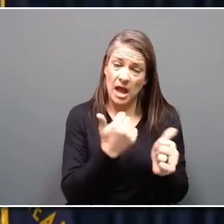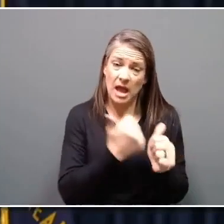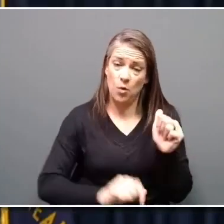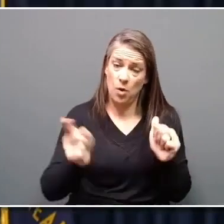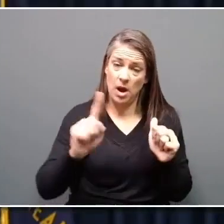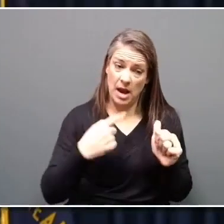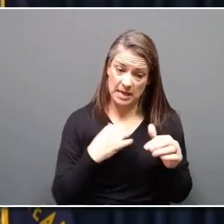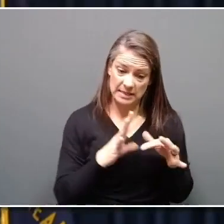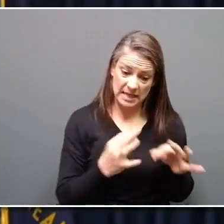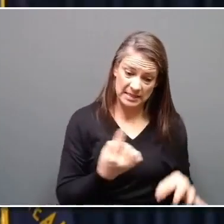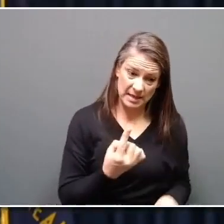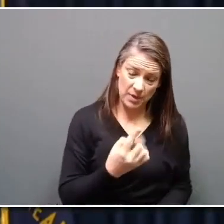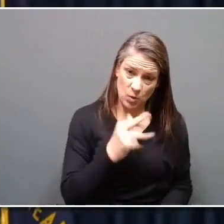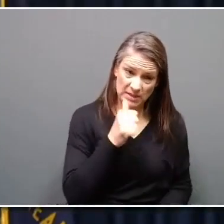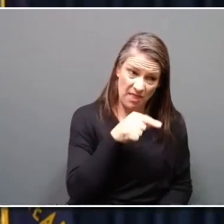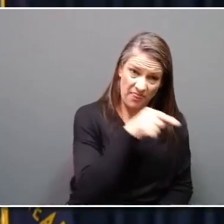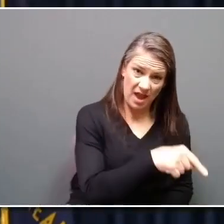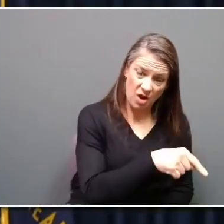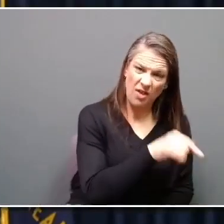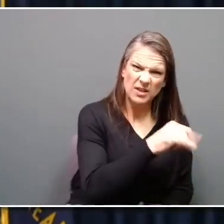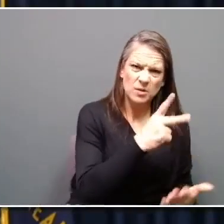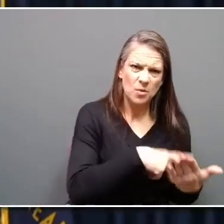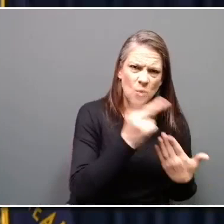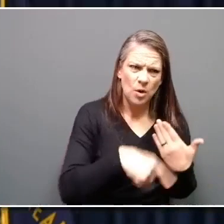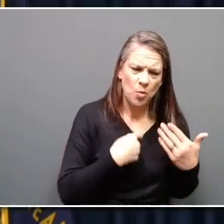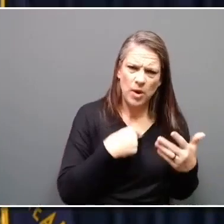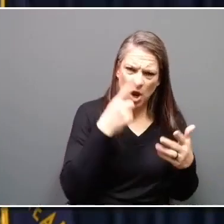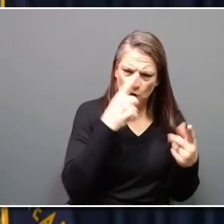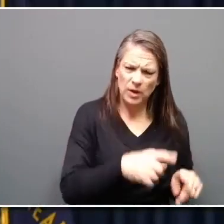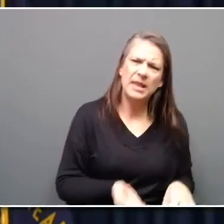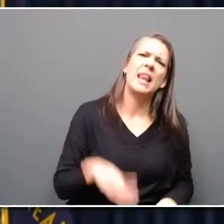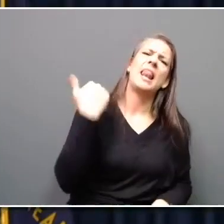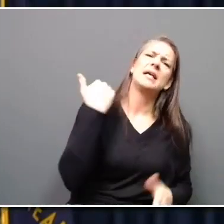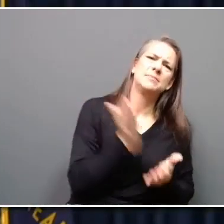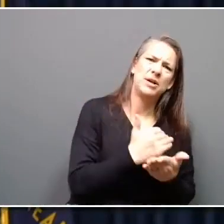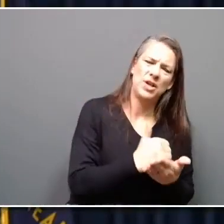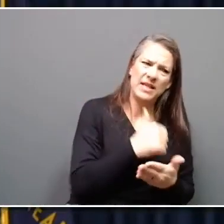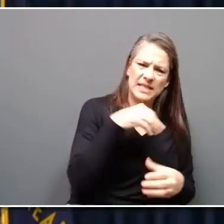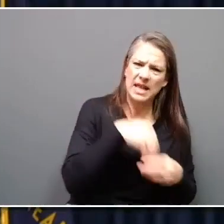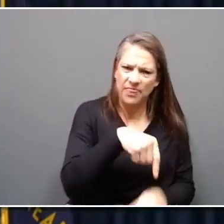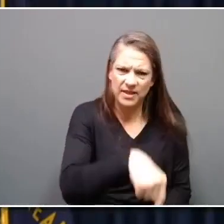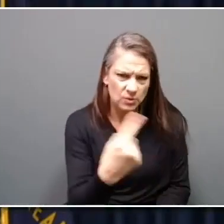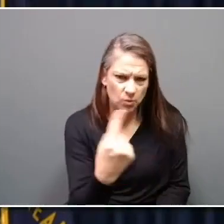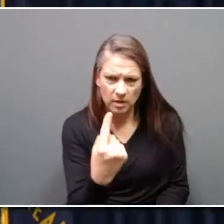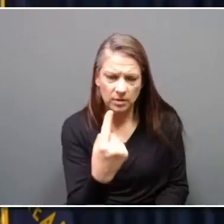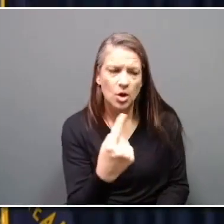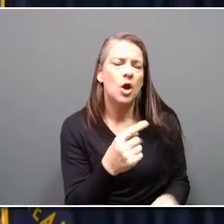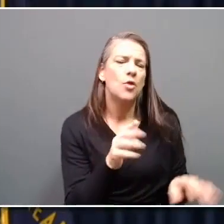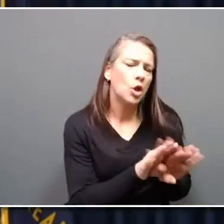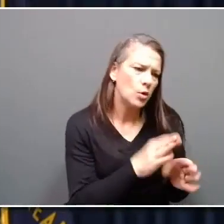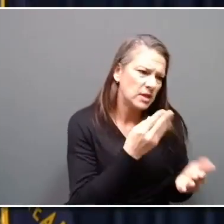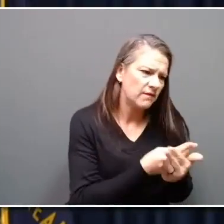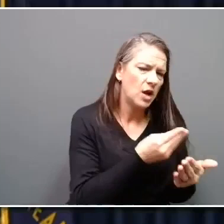something wasn't in it was a program that we'd agreed to in the last budget that isn't in this budget. The closing fund, the water